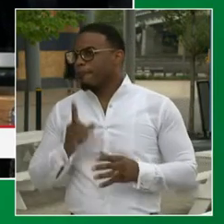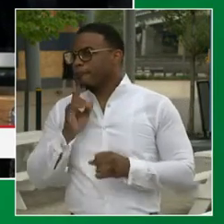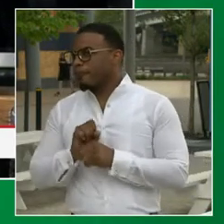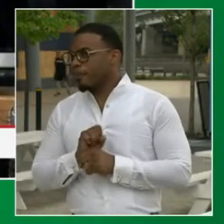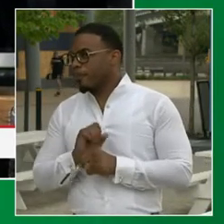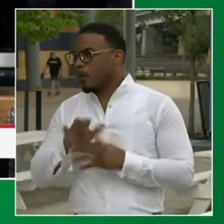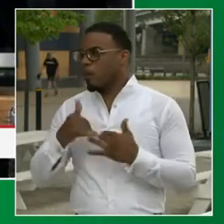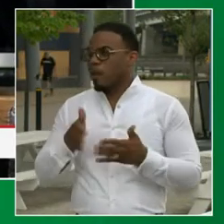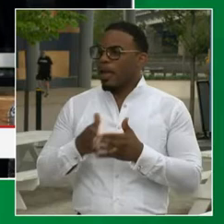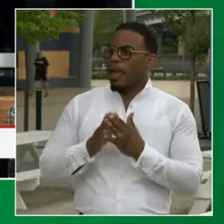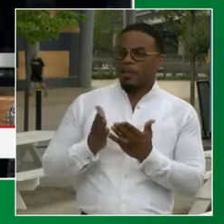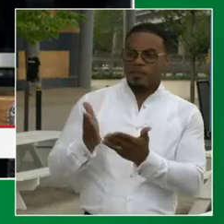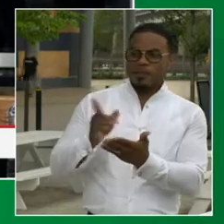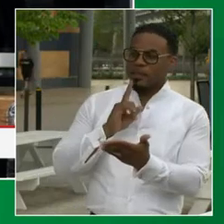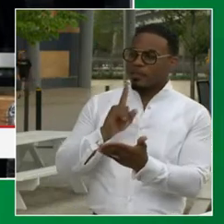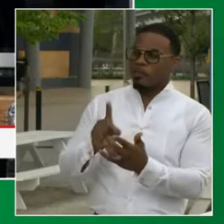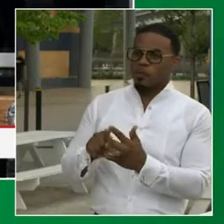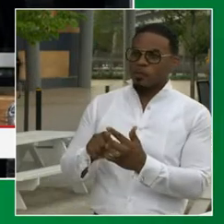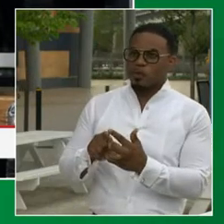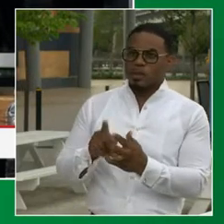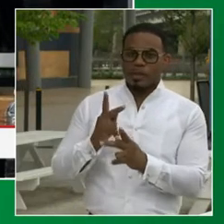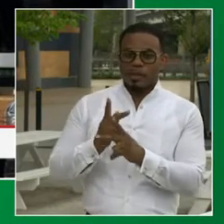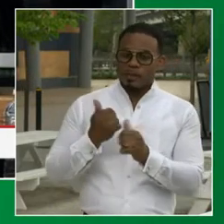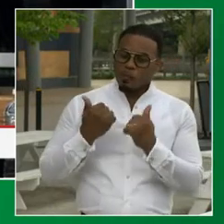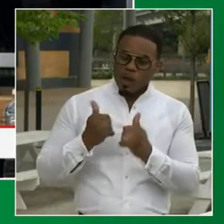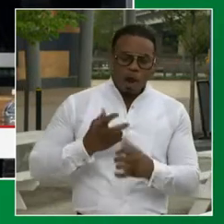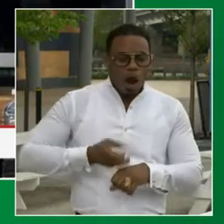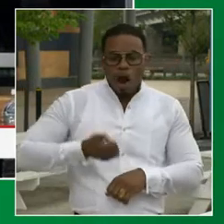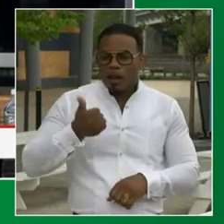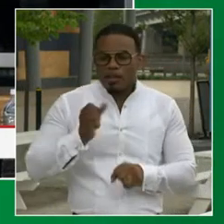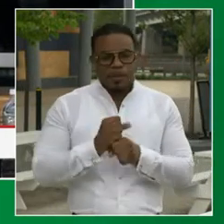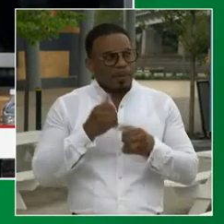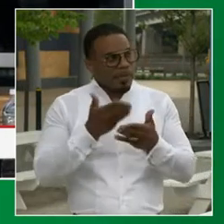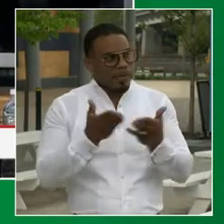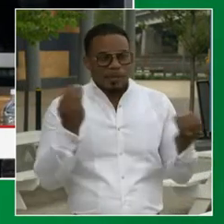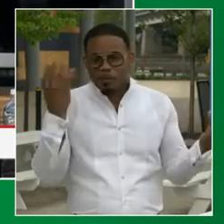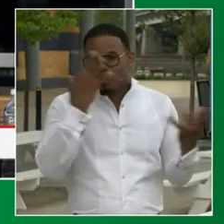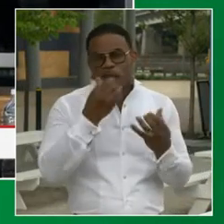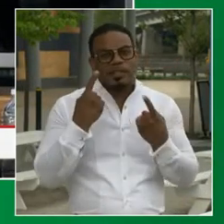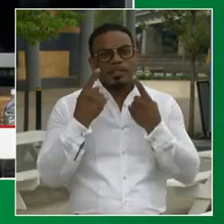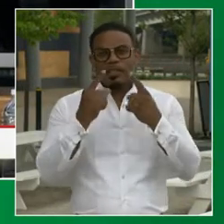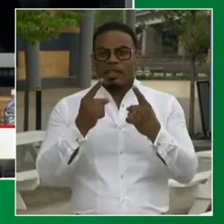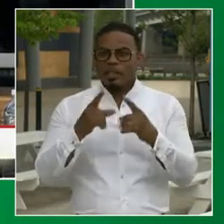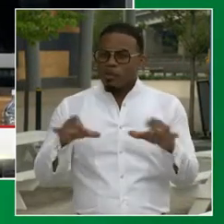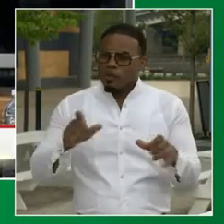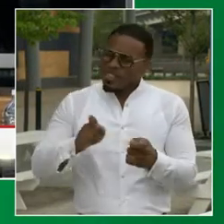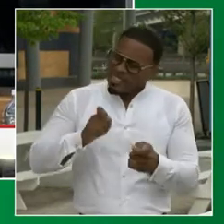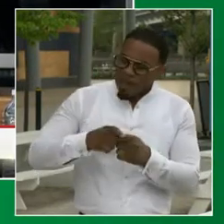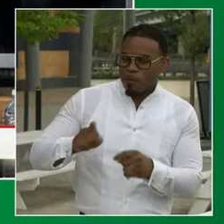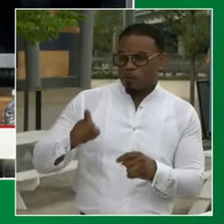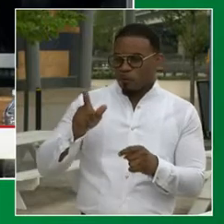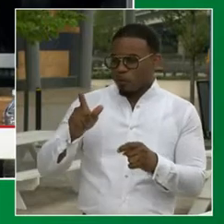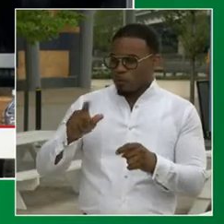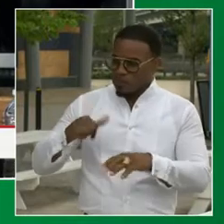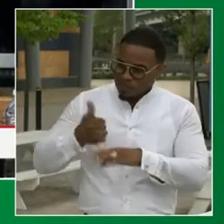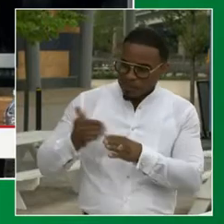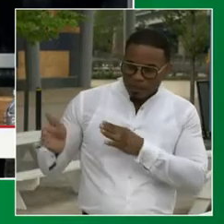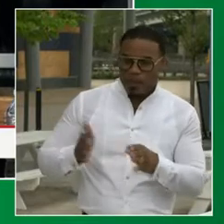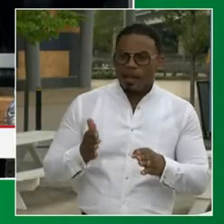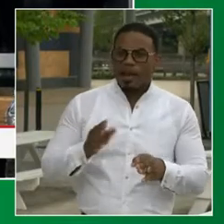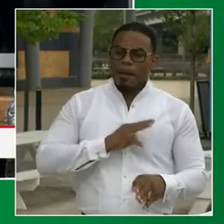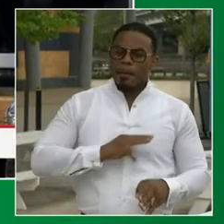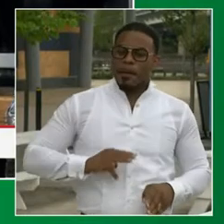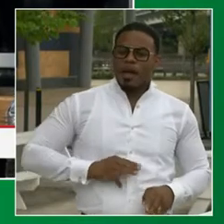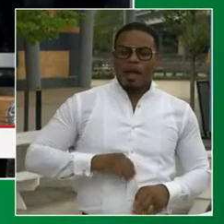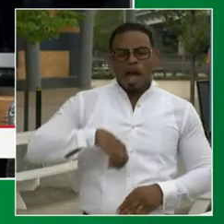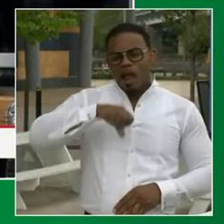really, all that we ask of you is to keep trying your hardest to make this a success and to do exactly what you laid out. So Mayor